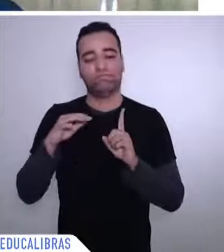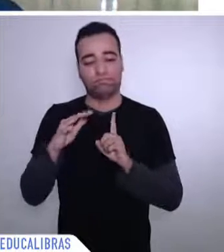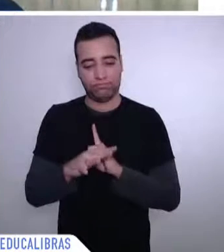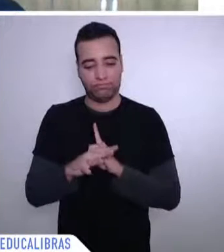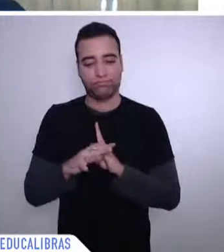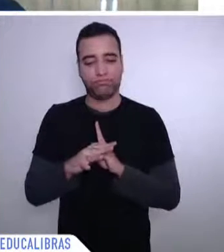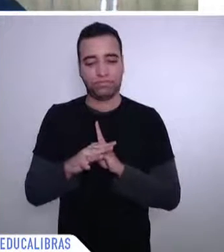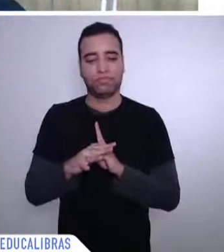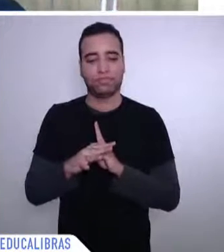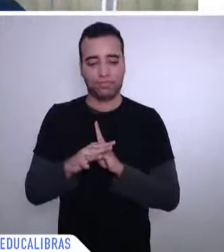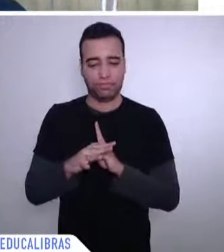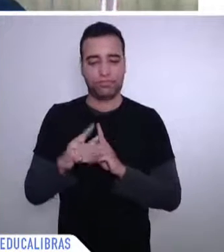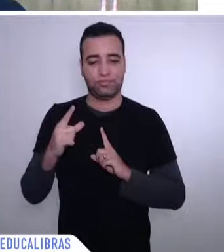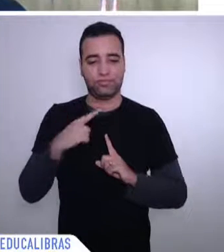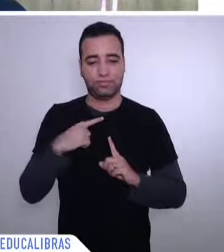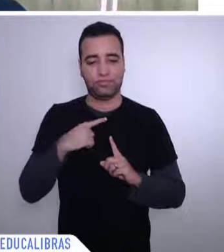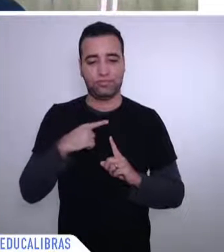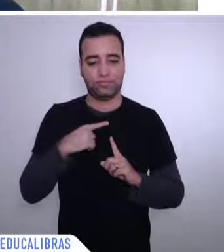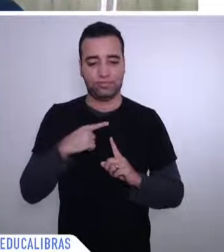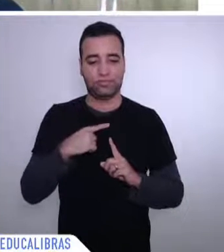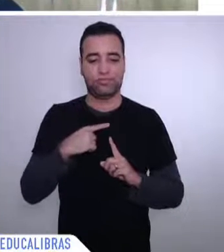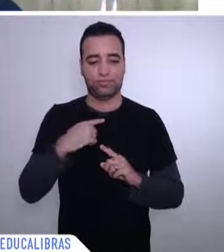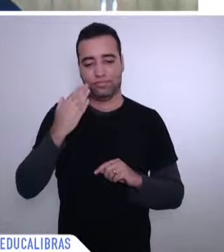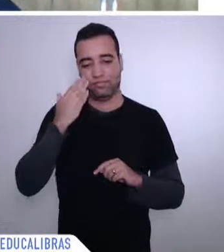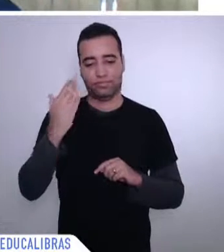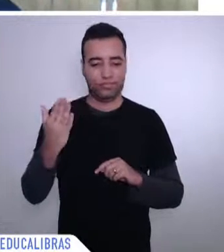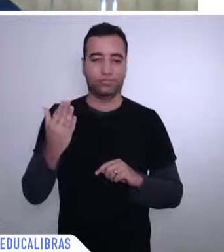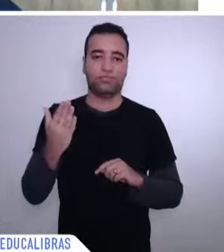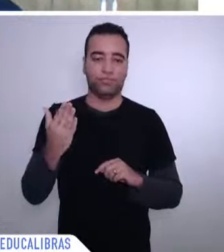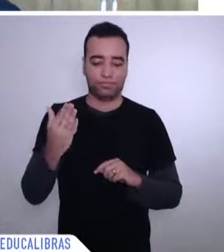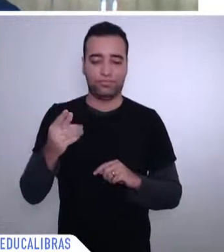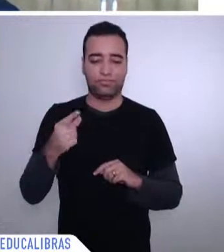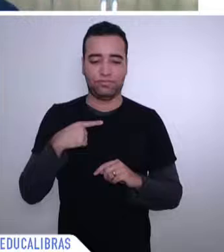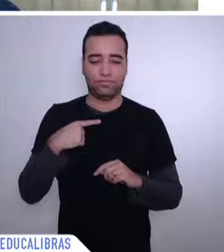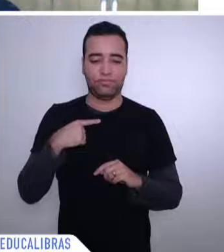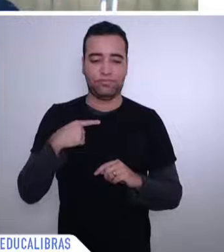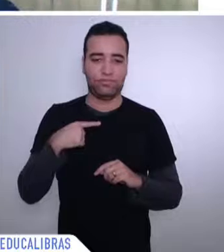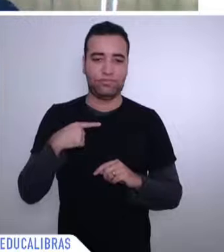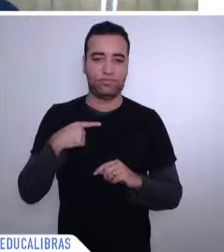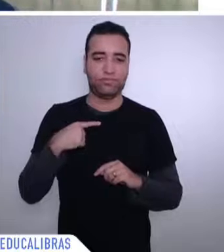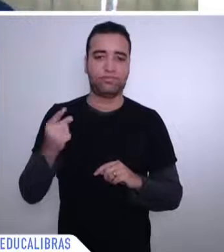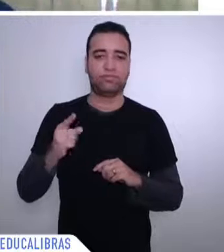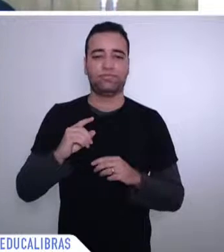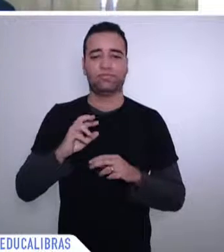instruments of a society that is permanently